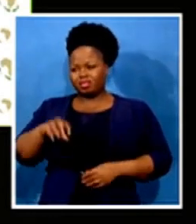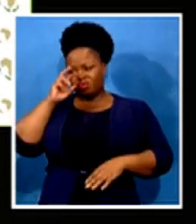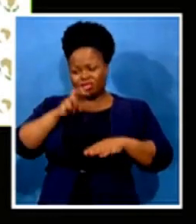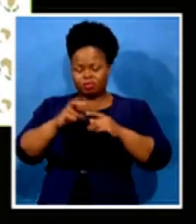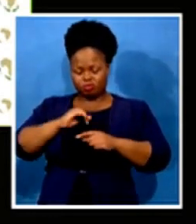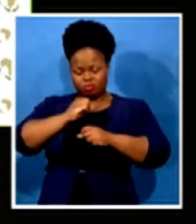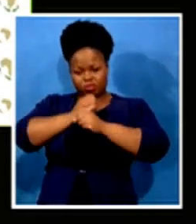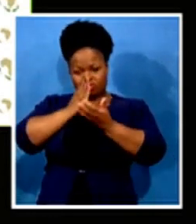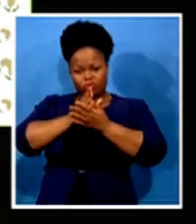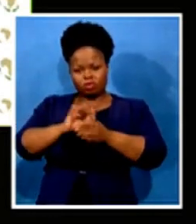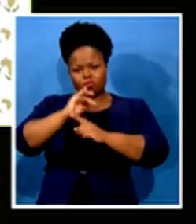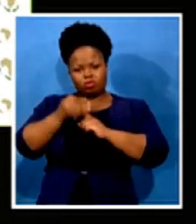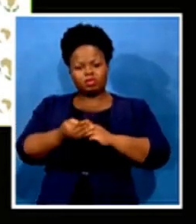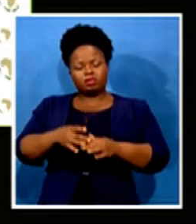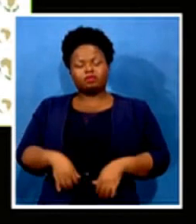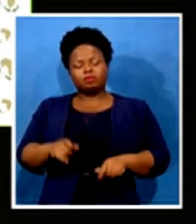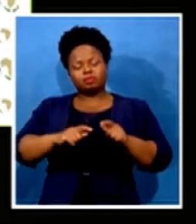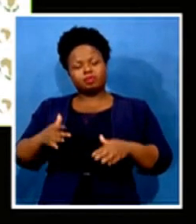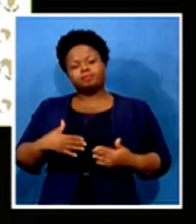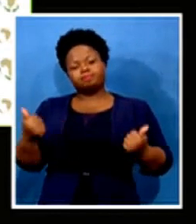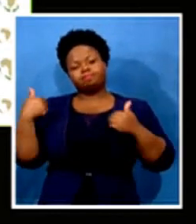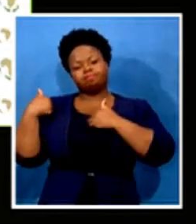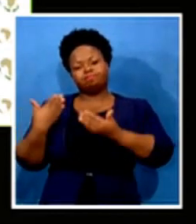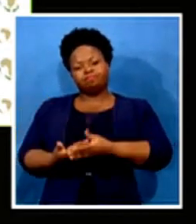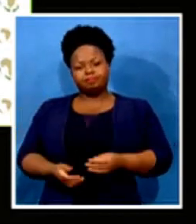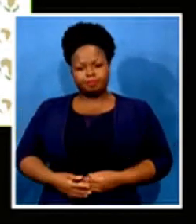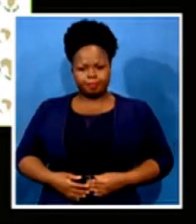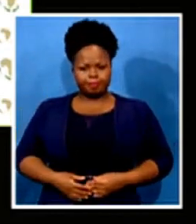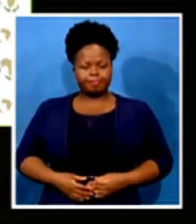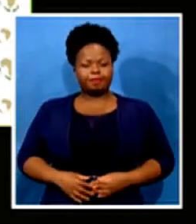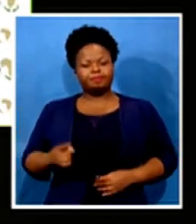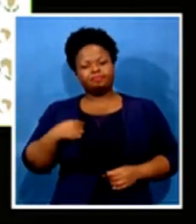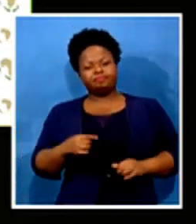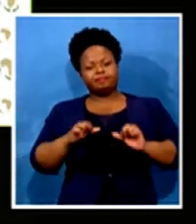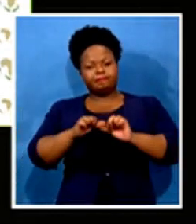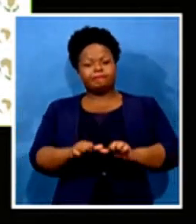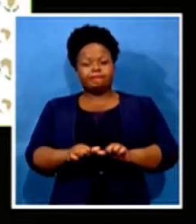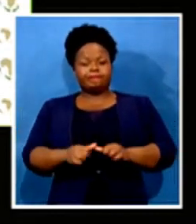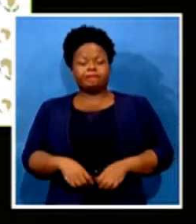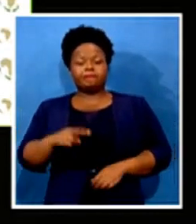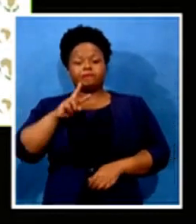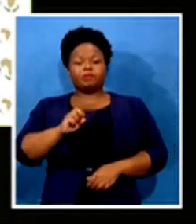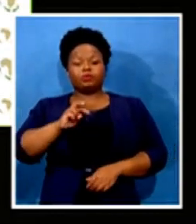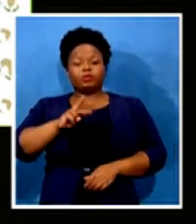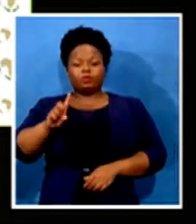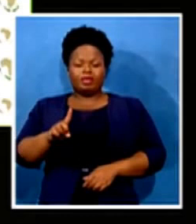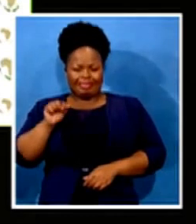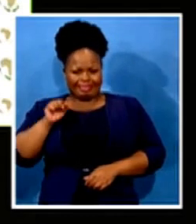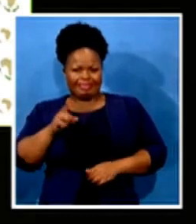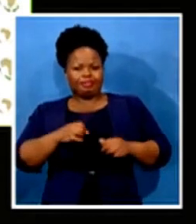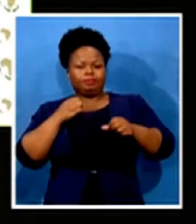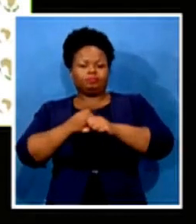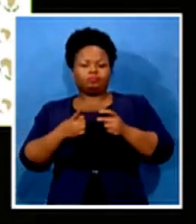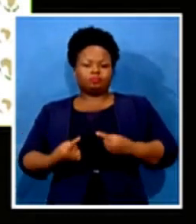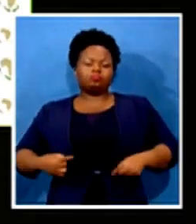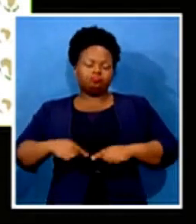people. So I will just continue to remain hopeful that 2021 will be that year where we can all celebrate international